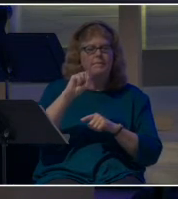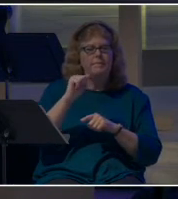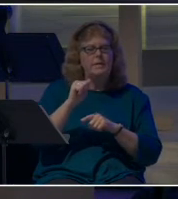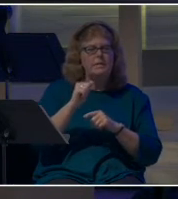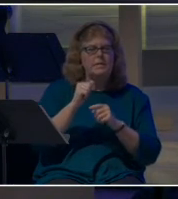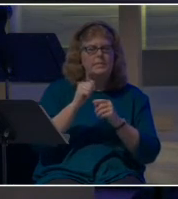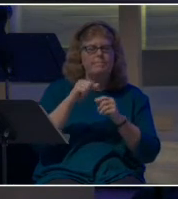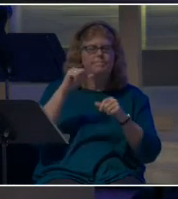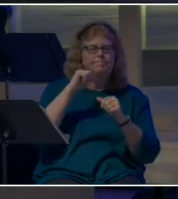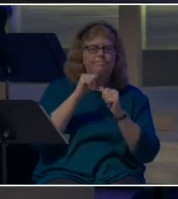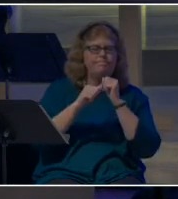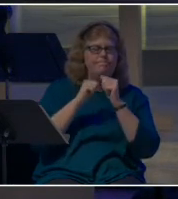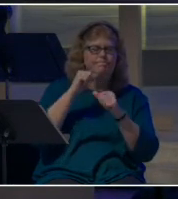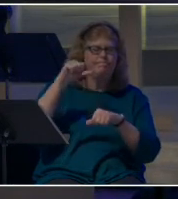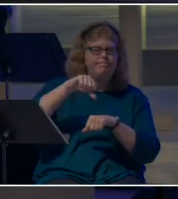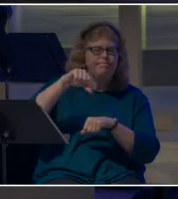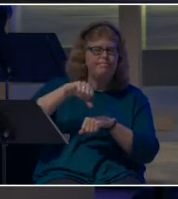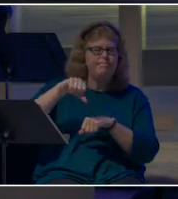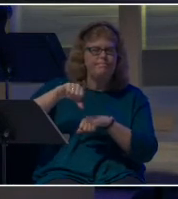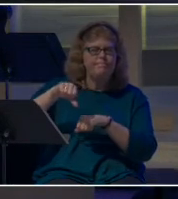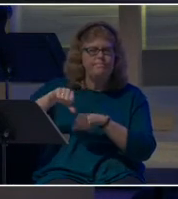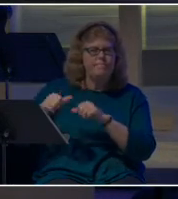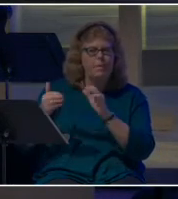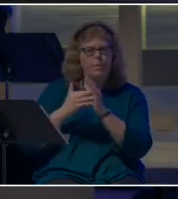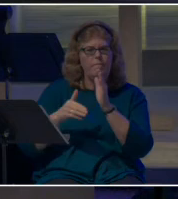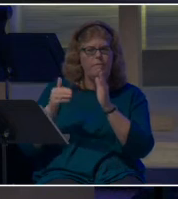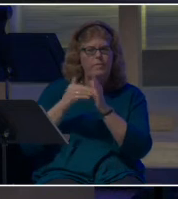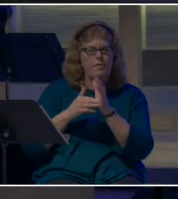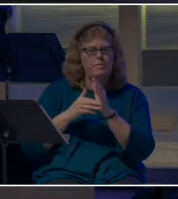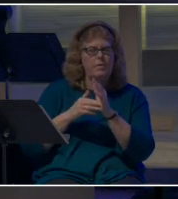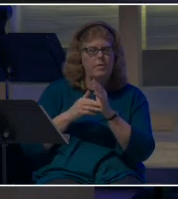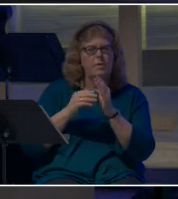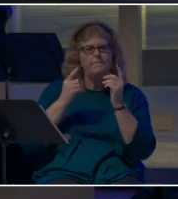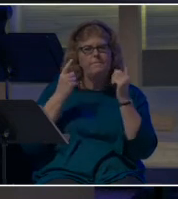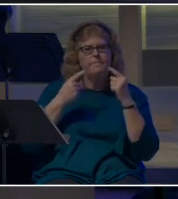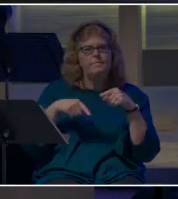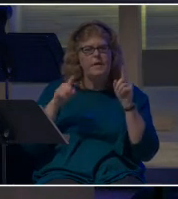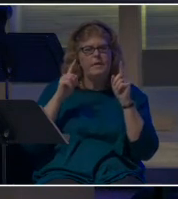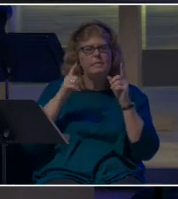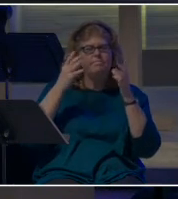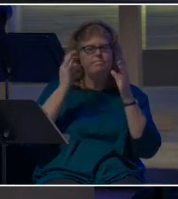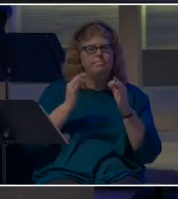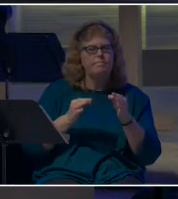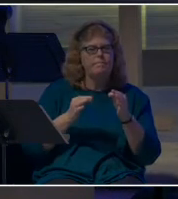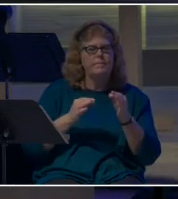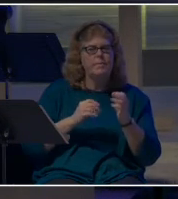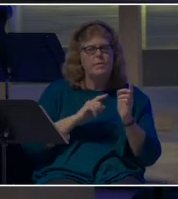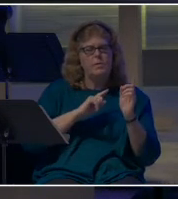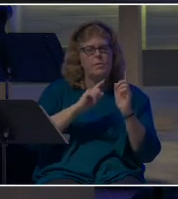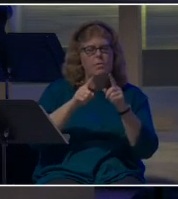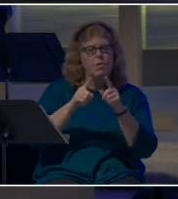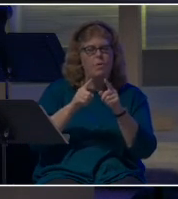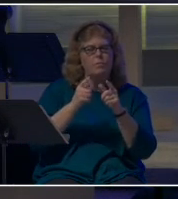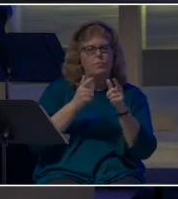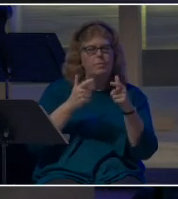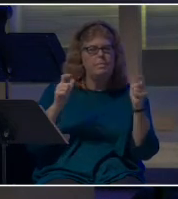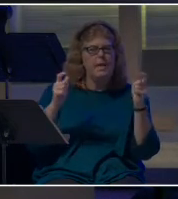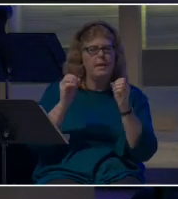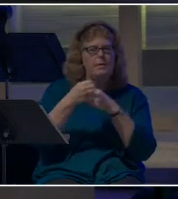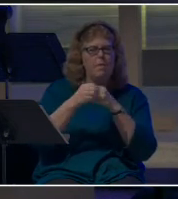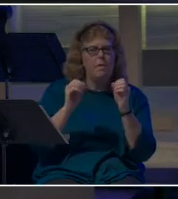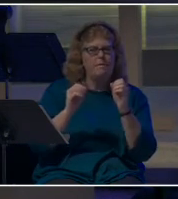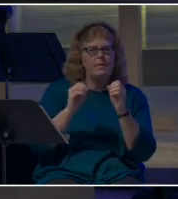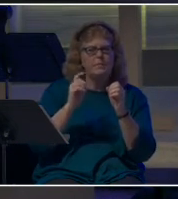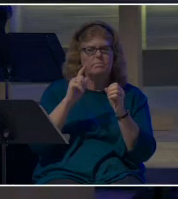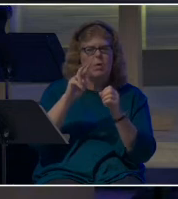kept getting denied over and over and over again. And so finally, he decided to go down to the main office that handled all